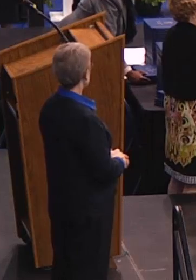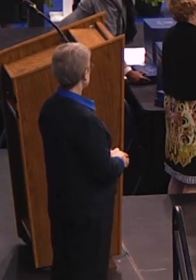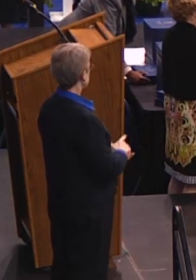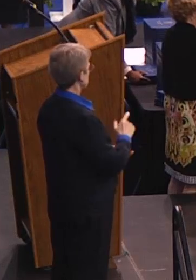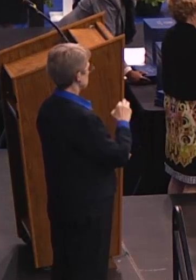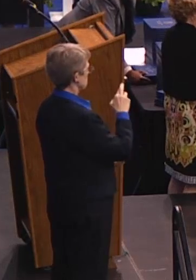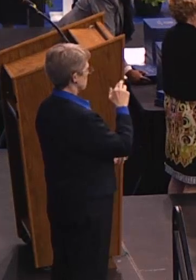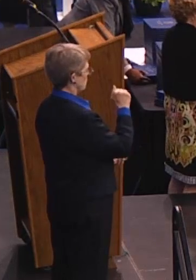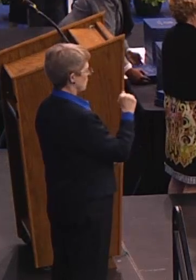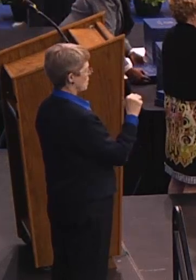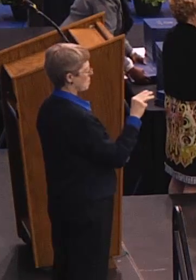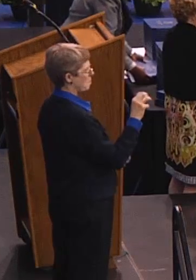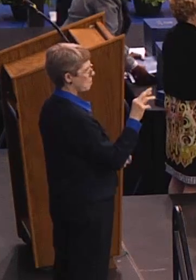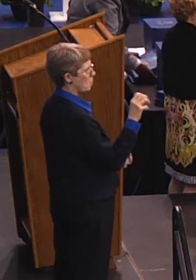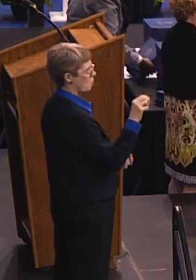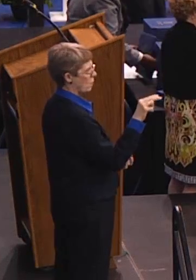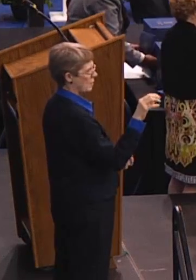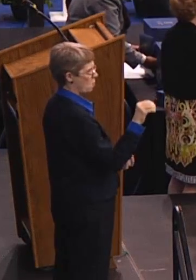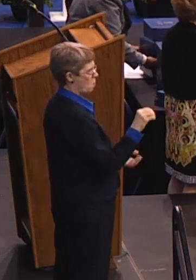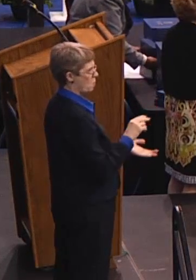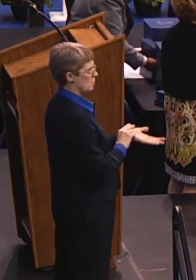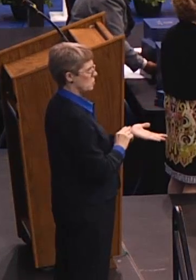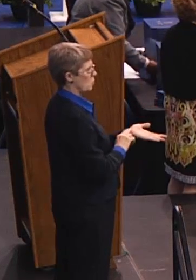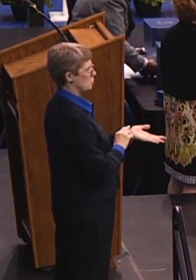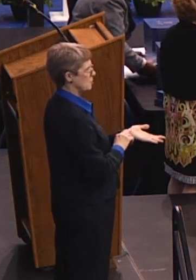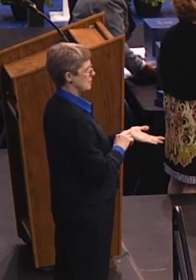Lori Crow Moreno, Nursing.